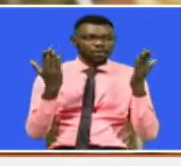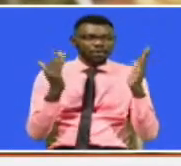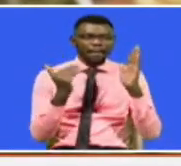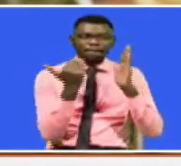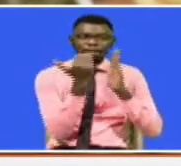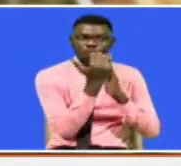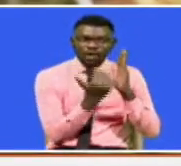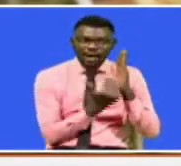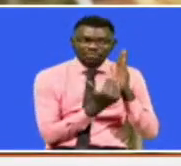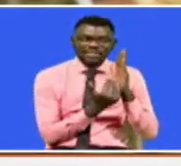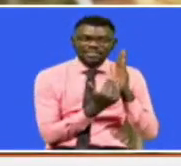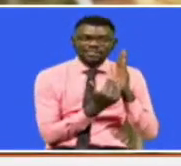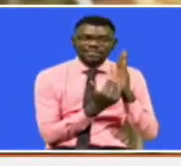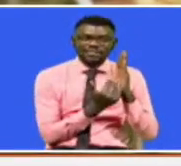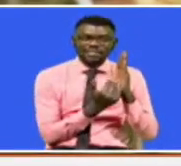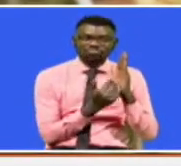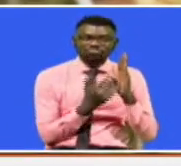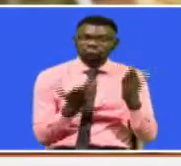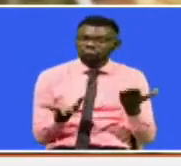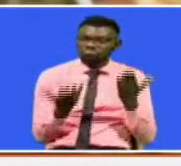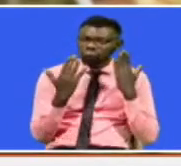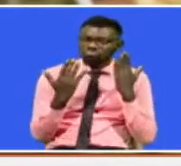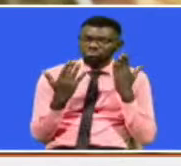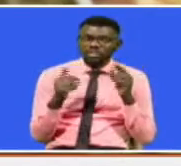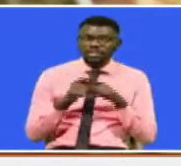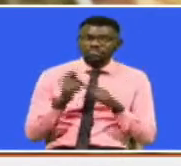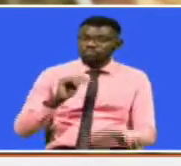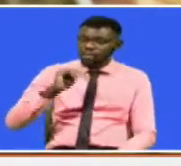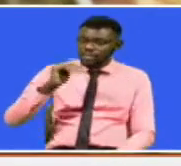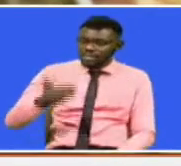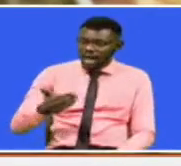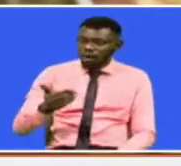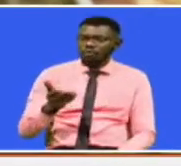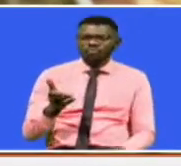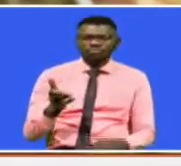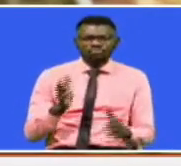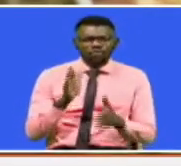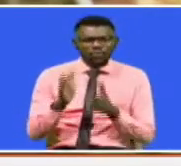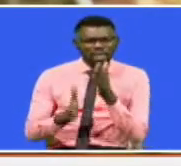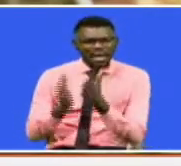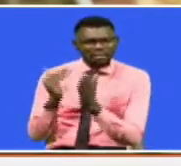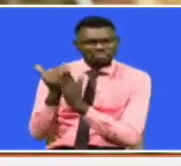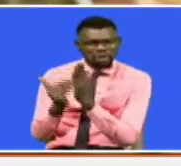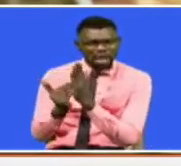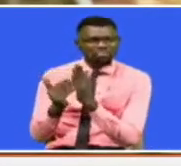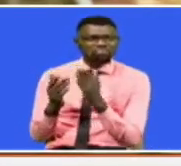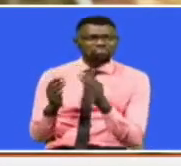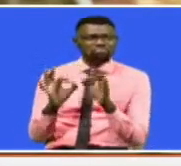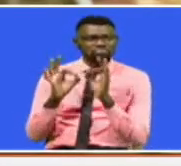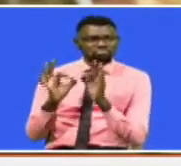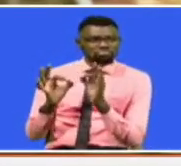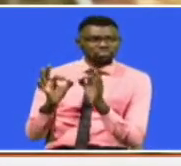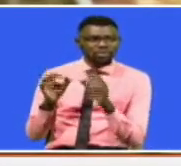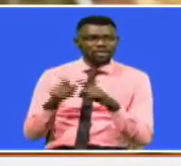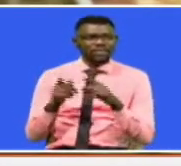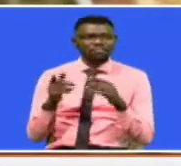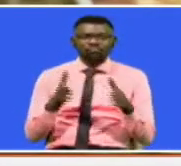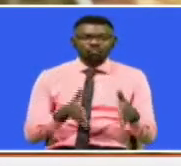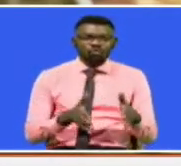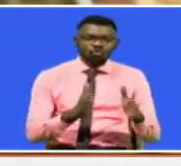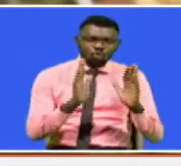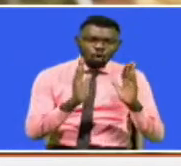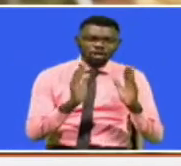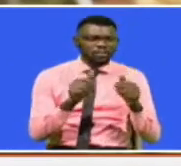Smart Town. Basically, you go to a town and plan it properly and pave the roads,